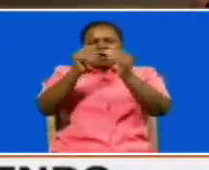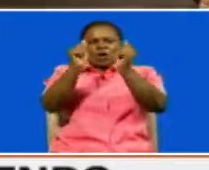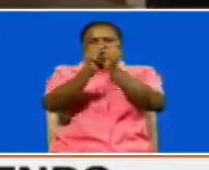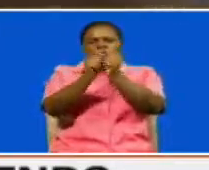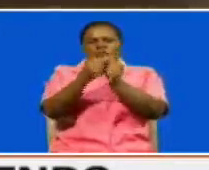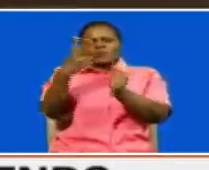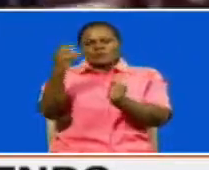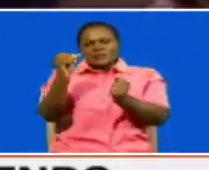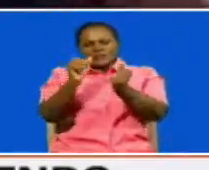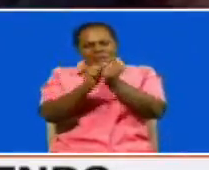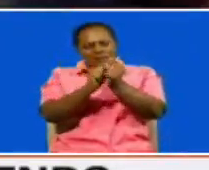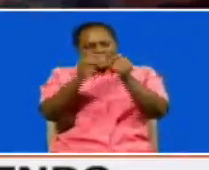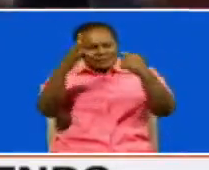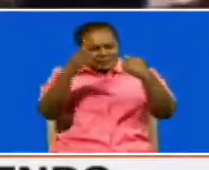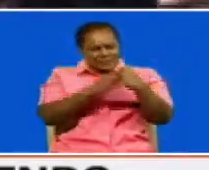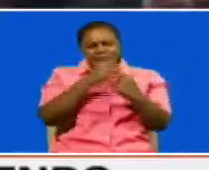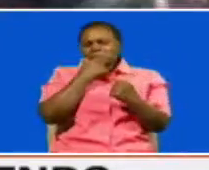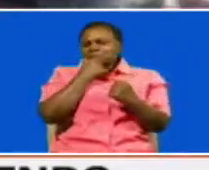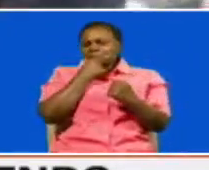October